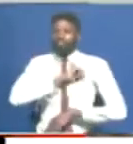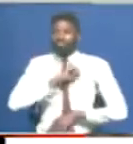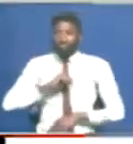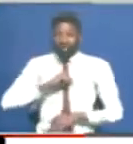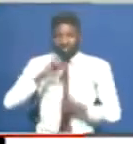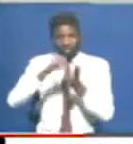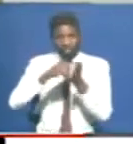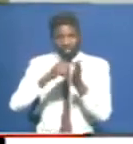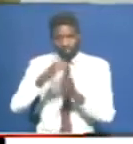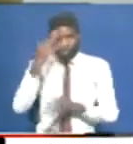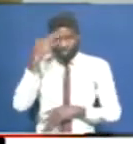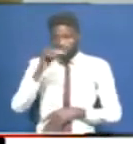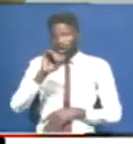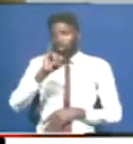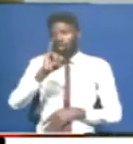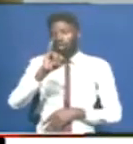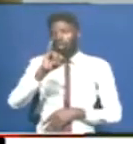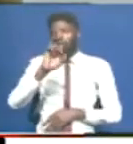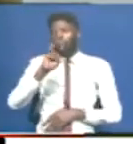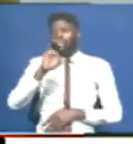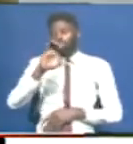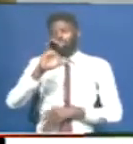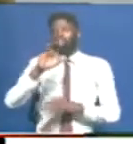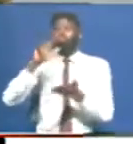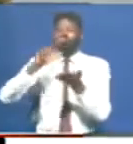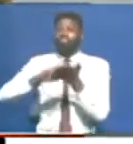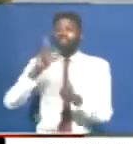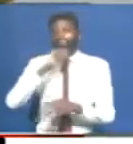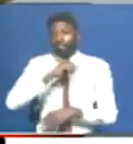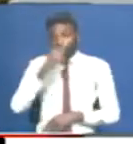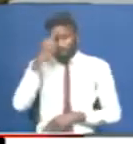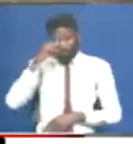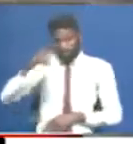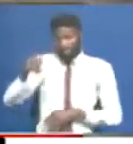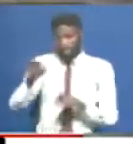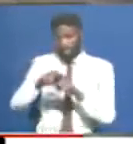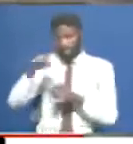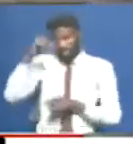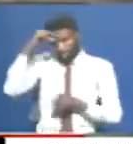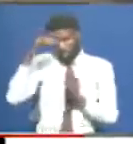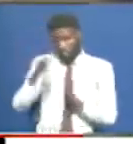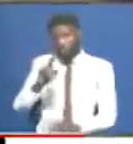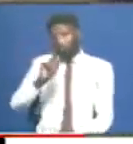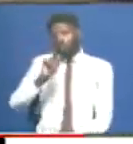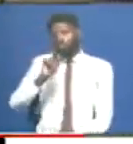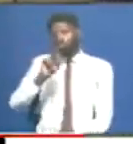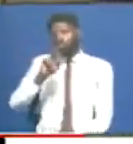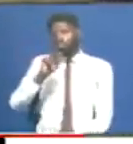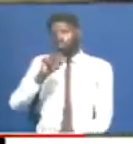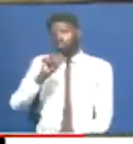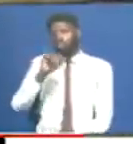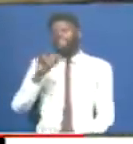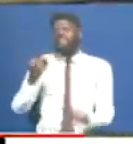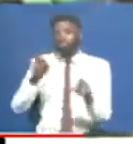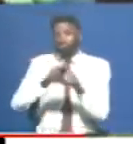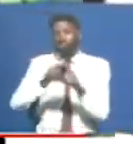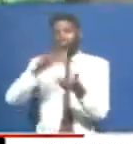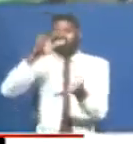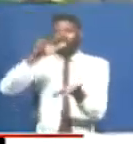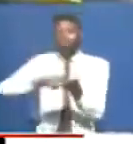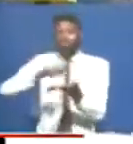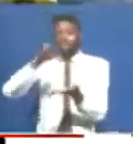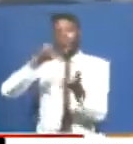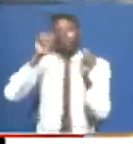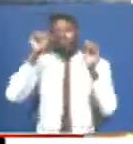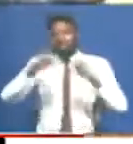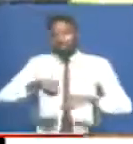IEBC. In Narok County, Narok Governor Samuel Ole Tunai was given a go-ahead to seek the senatorial seat